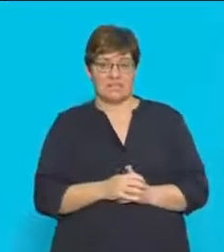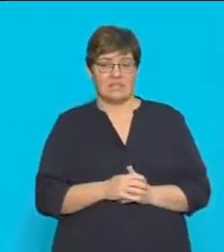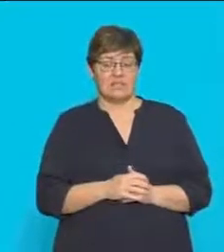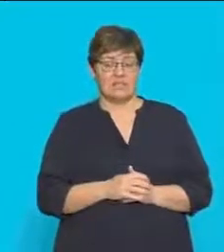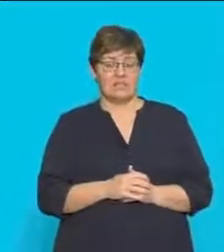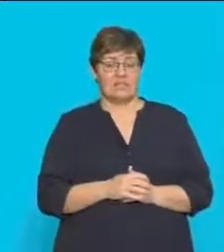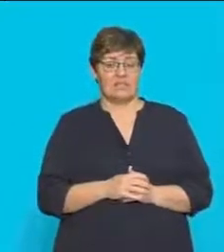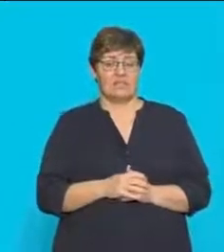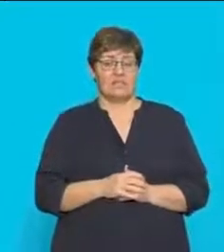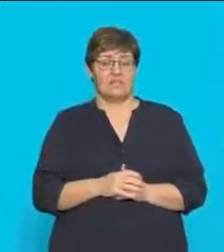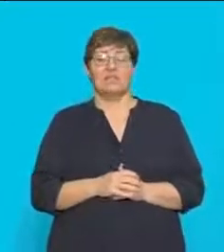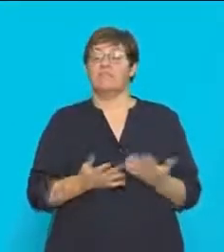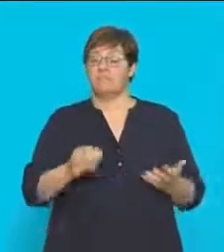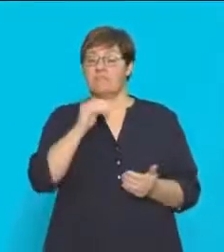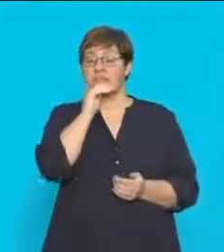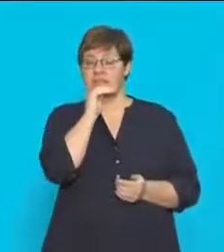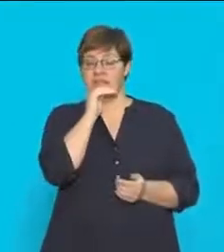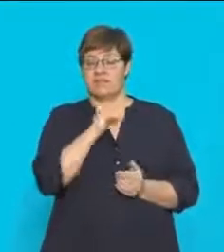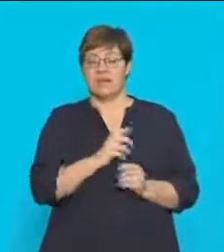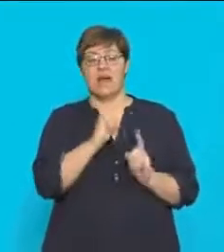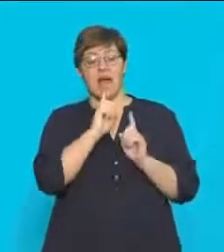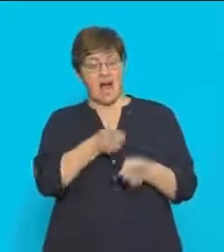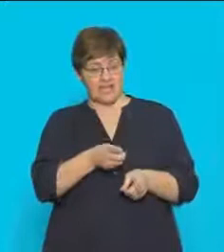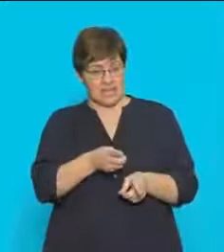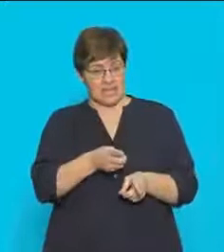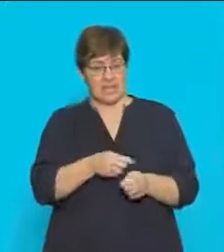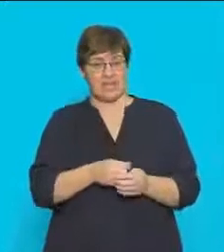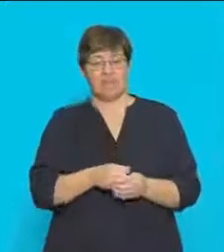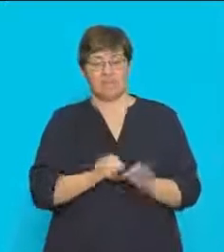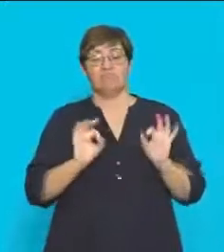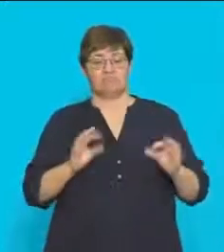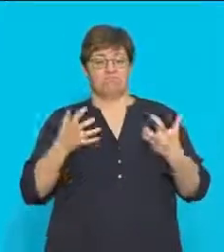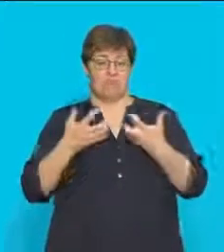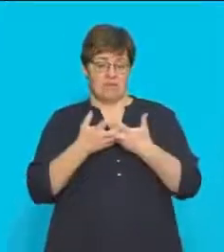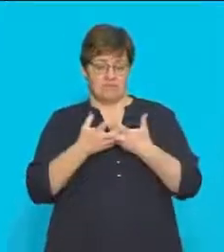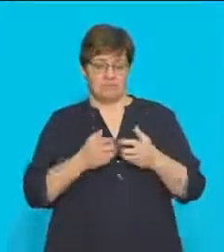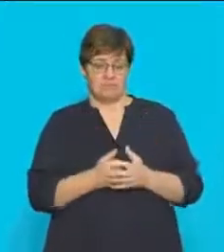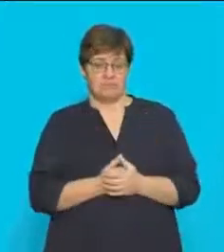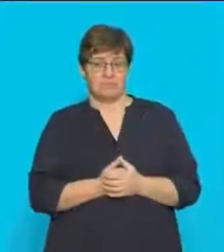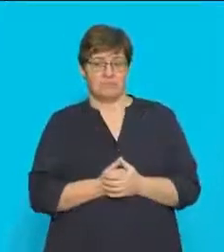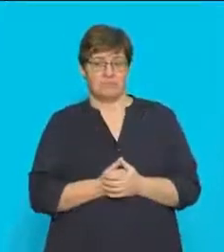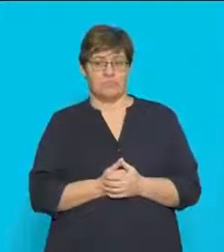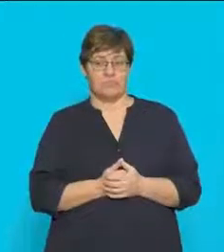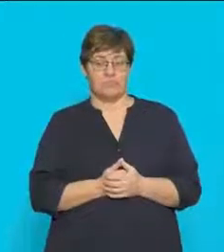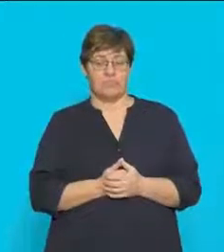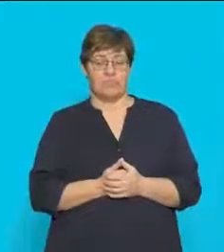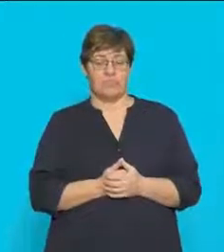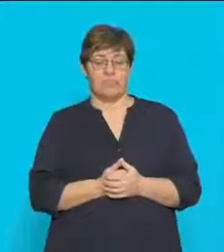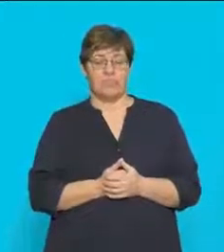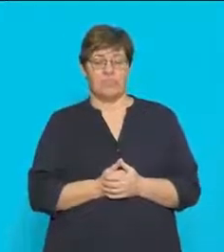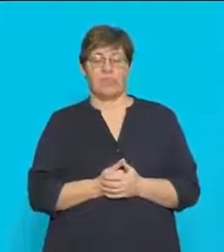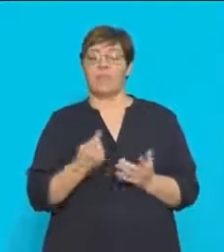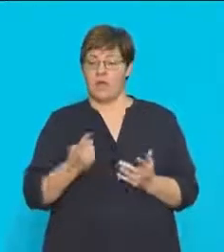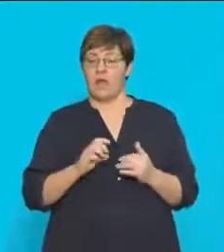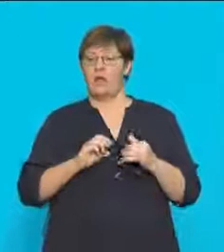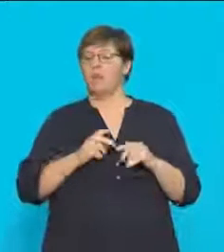15,69 is greater than 14, which means our answers do make sense. So this little tool where we